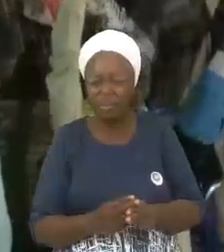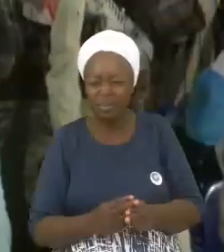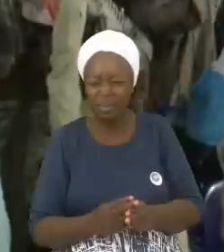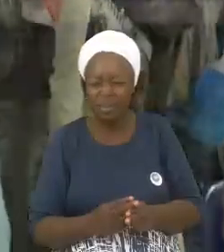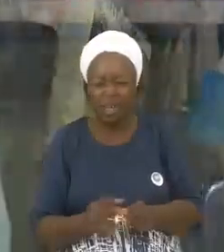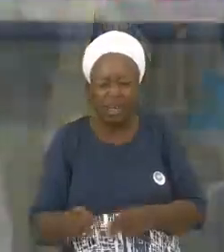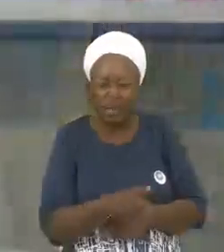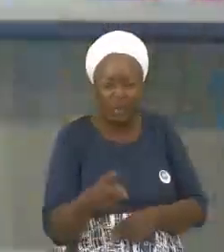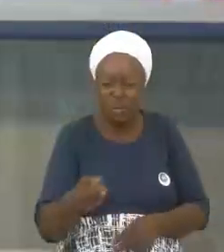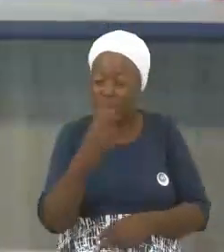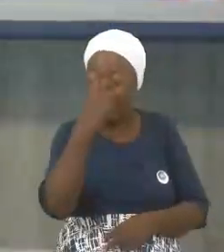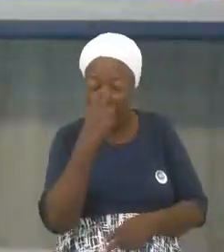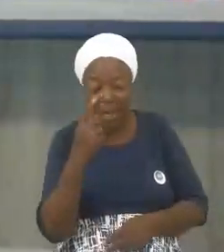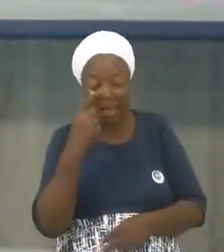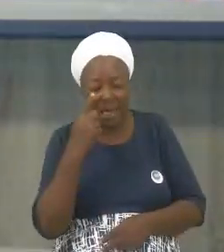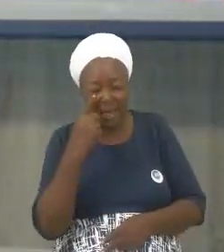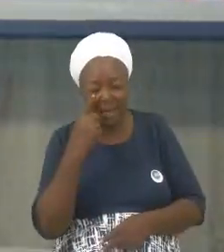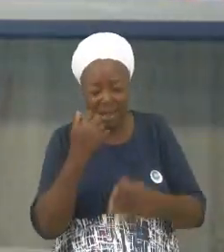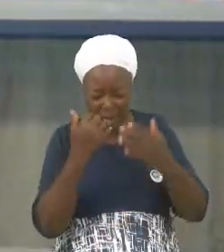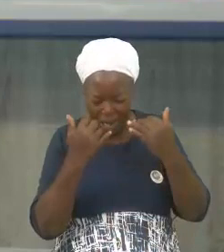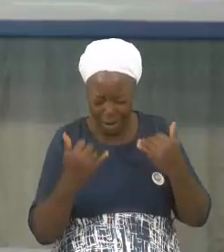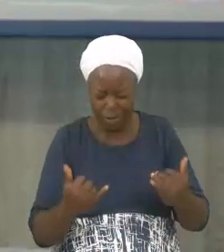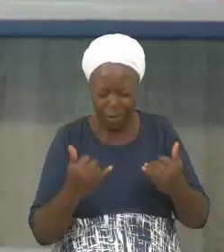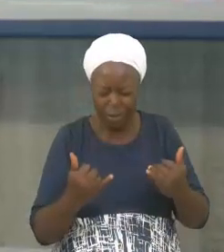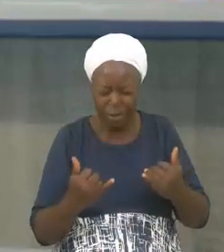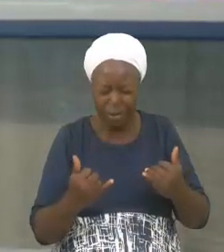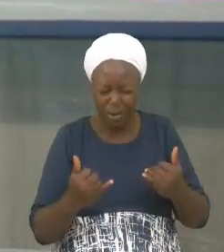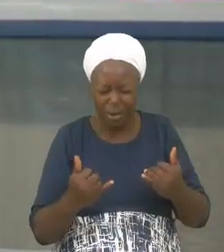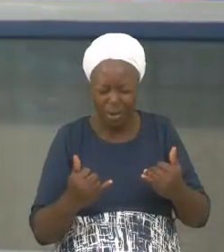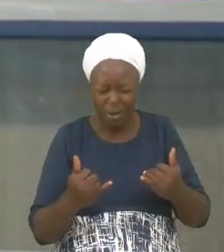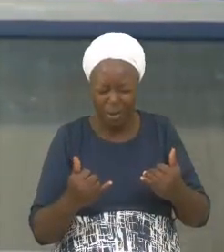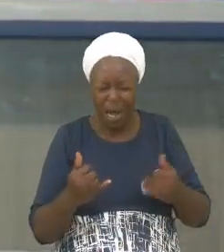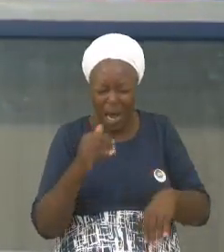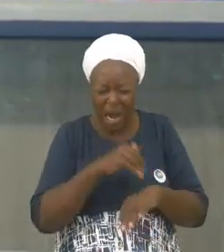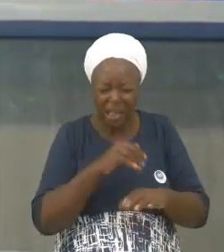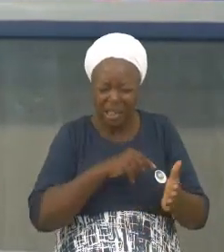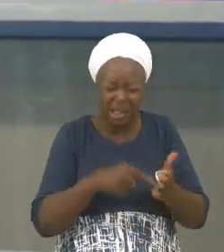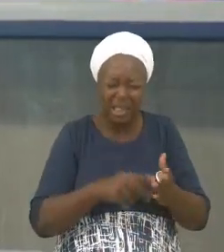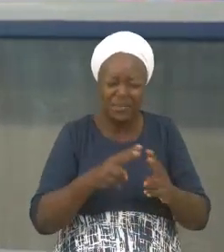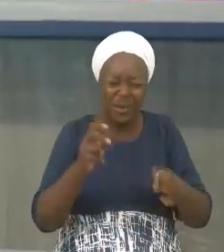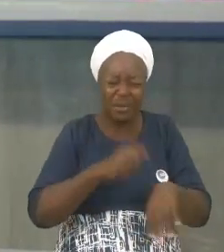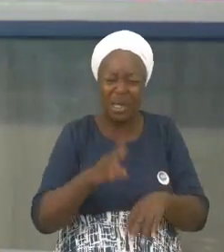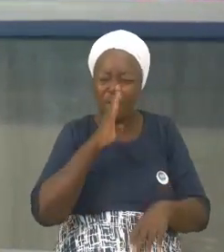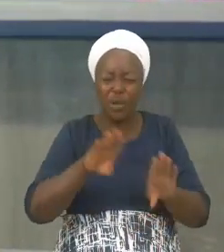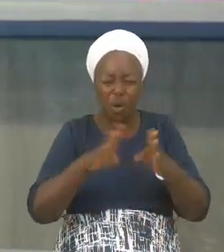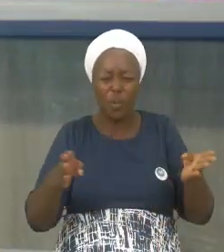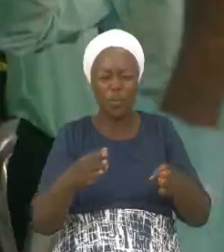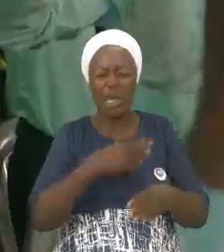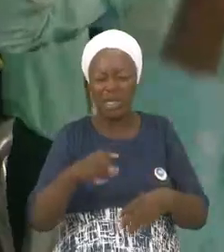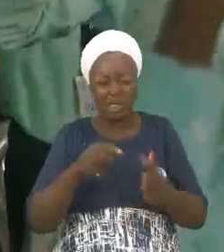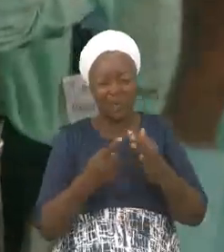Those blind eyes now, at this very time, be opened and begin to